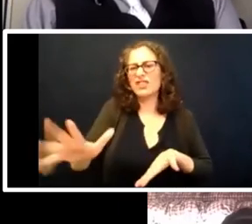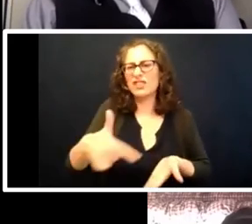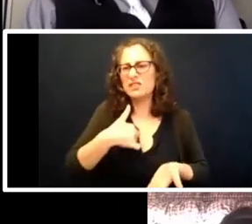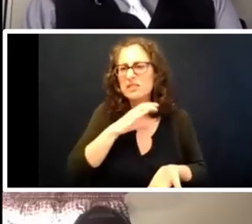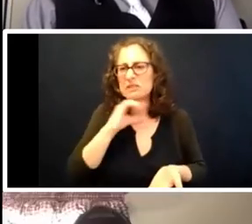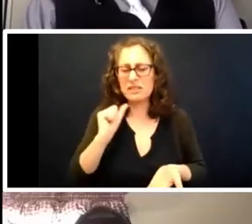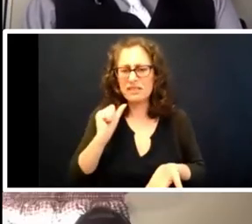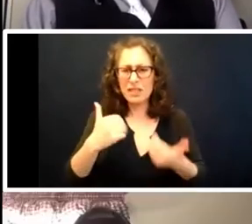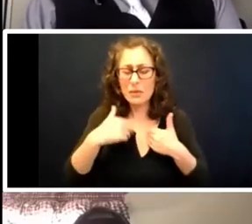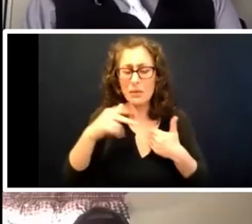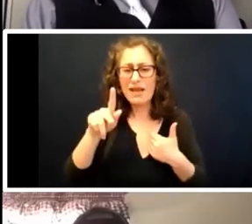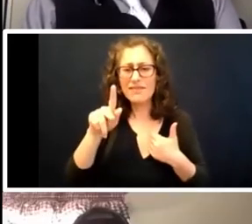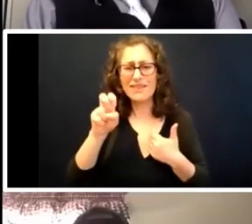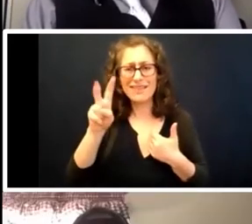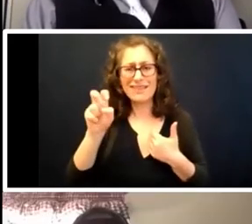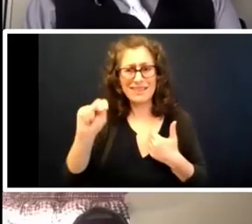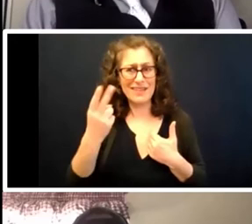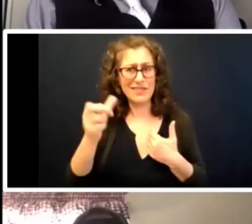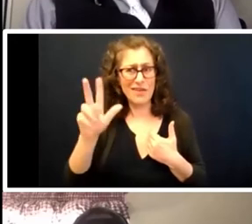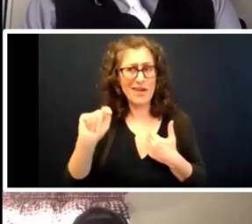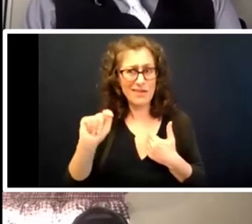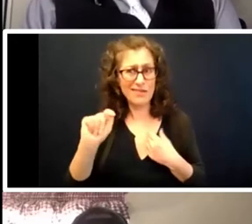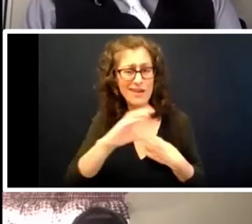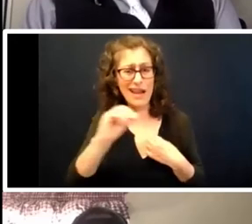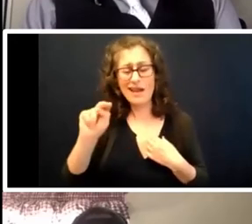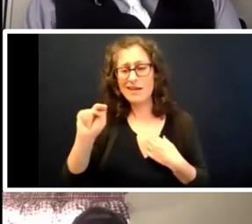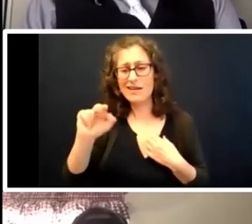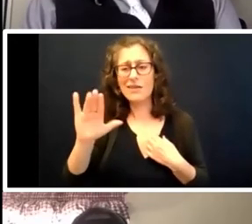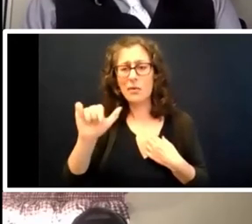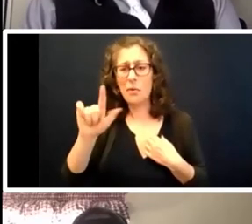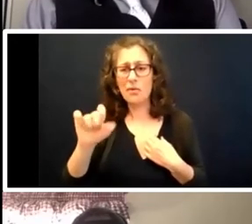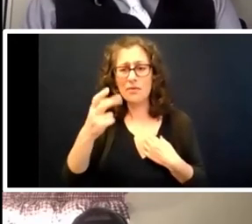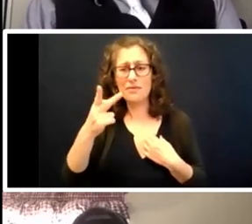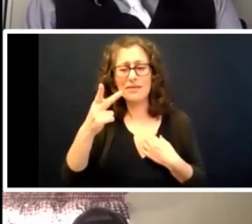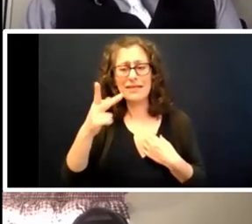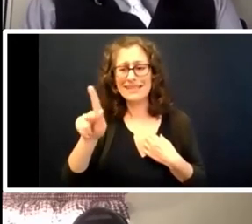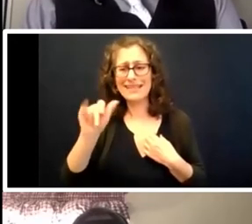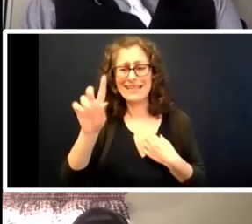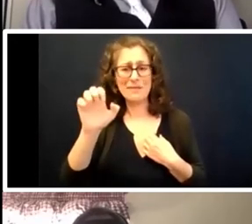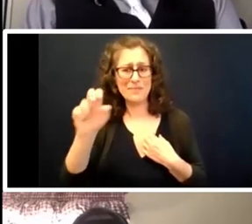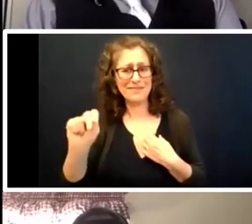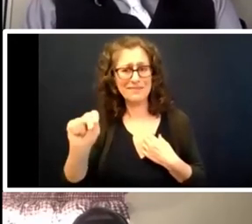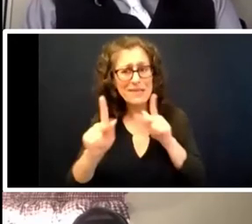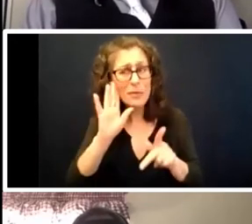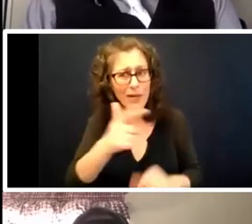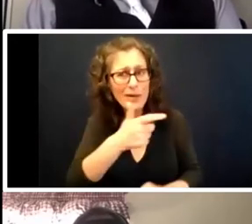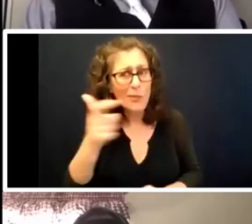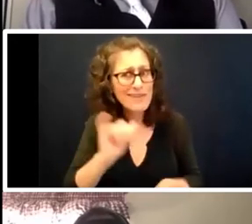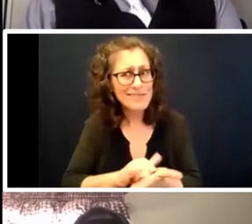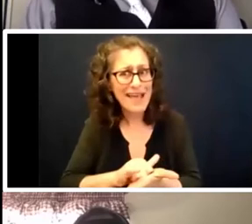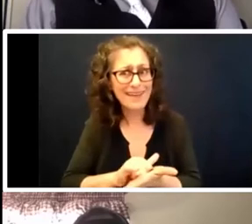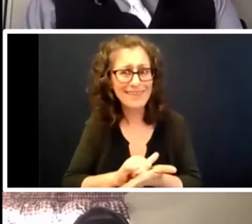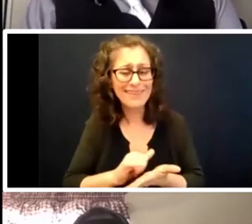Kevin Hart and Nicole Kidman in the movie, like, you're people are gonna see it, you know? And what it would do for